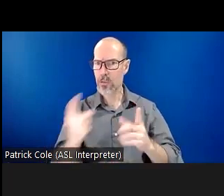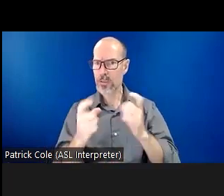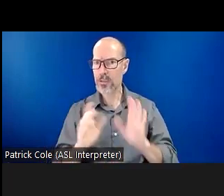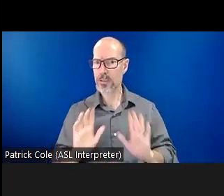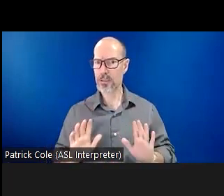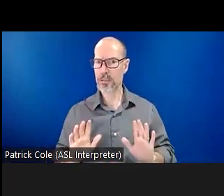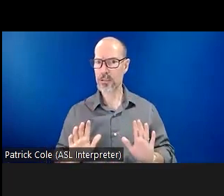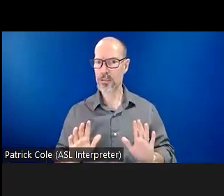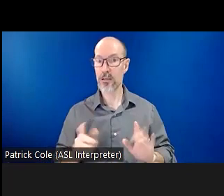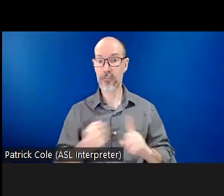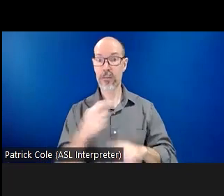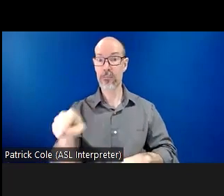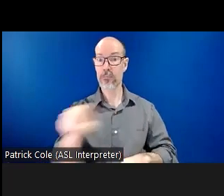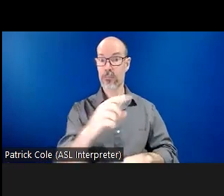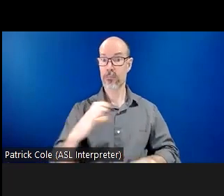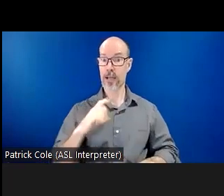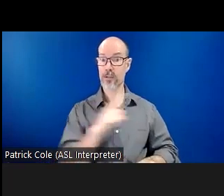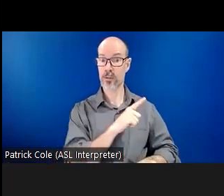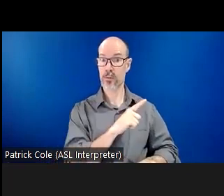from the council?